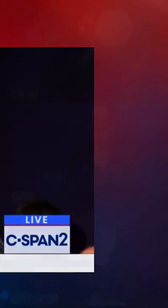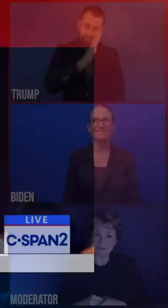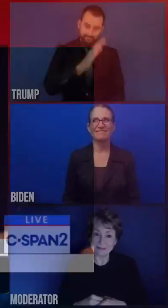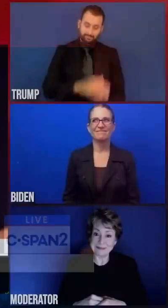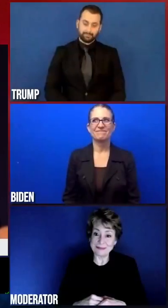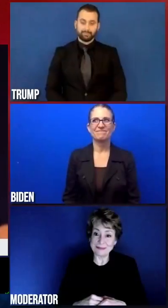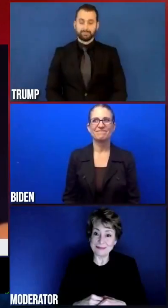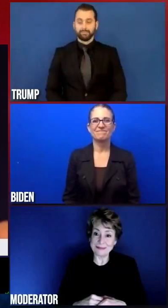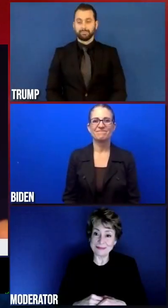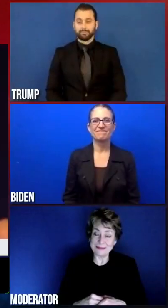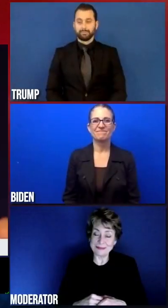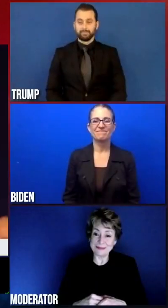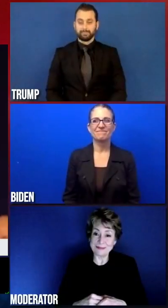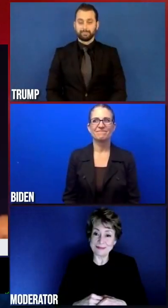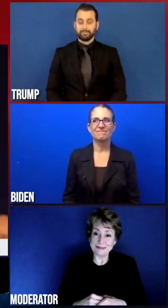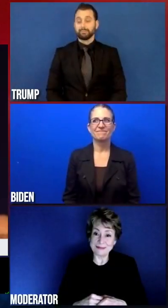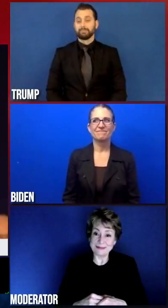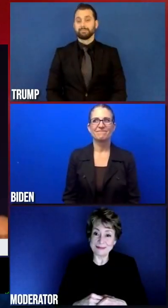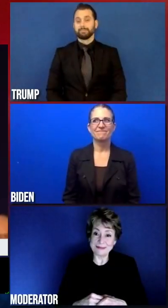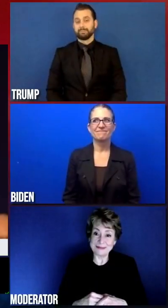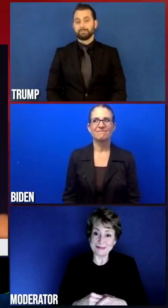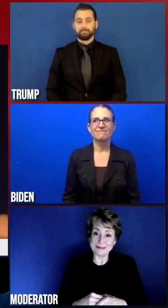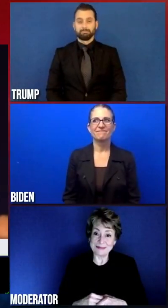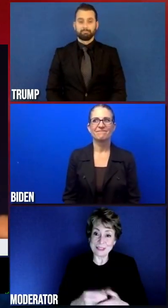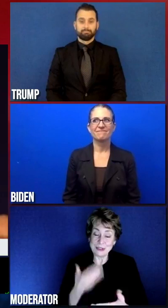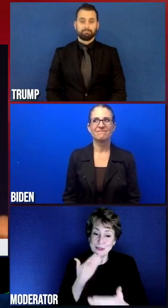good evening from that.